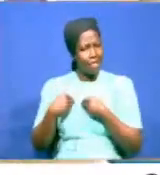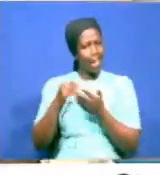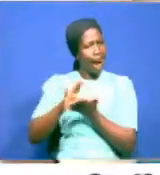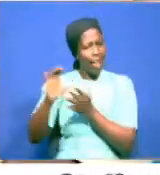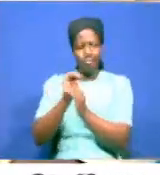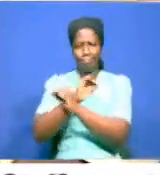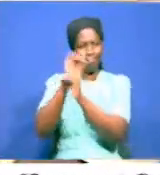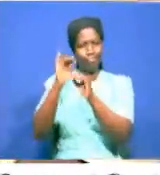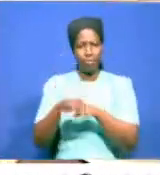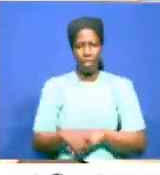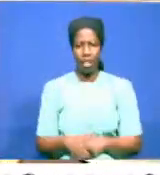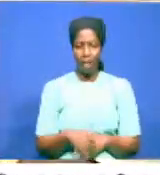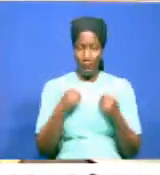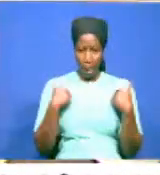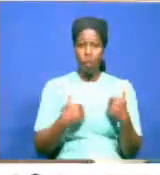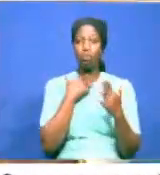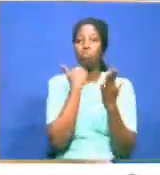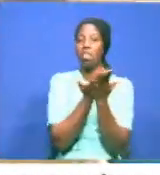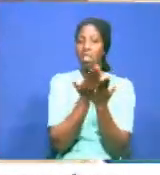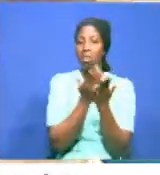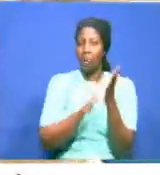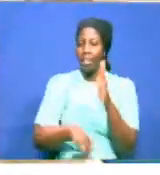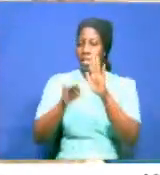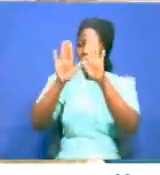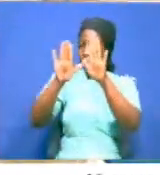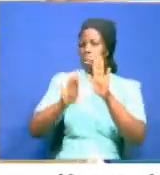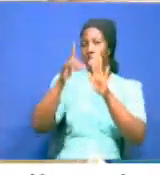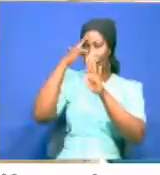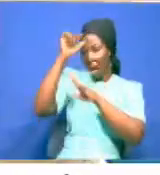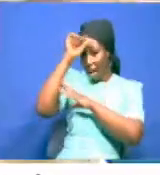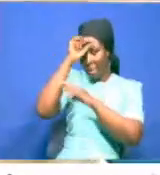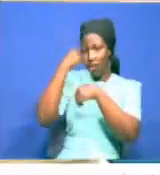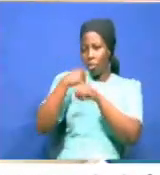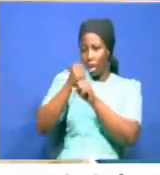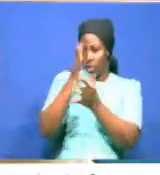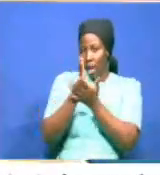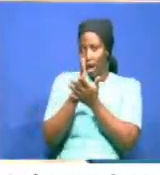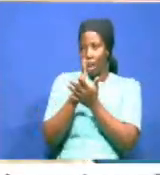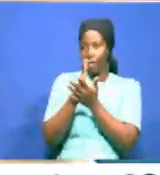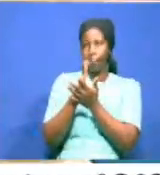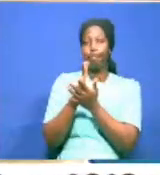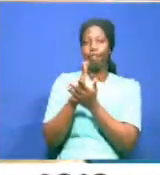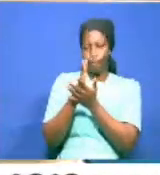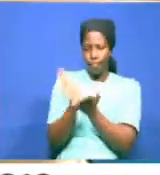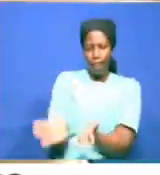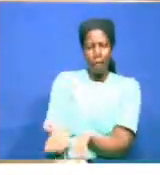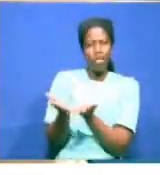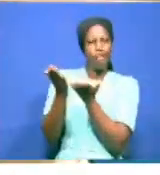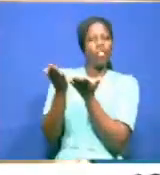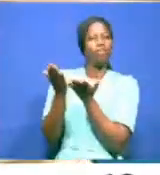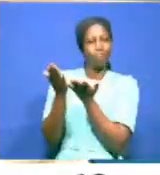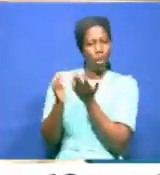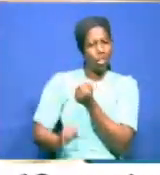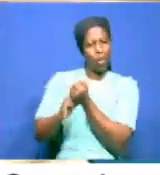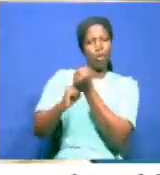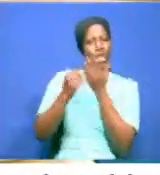it would be a noble thing also for at least the government to ensure that they're lifting up their vulnerables. There are people with disabilities